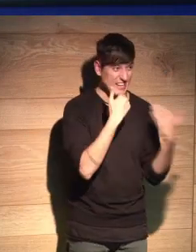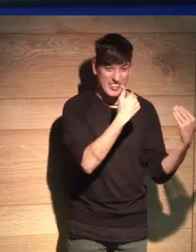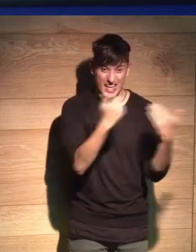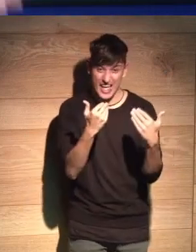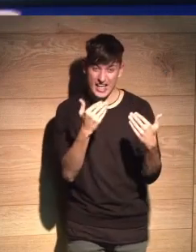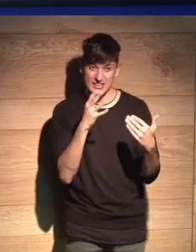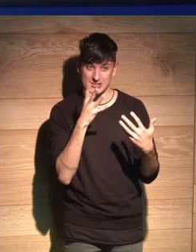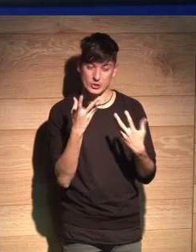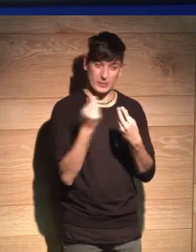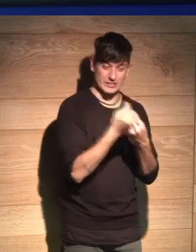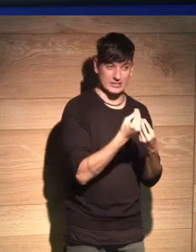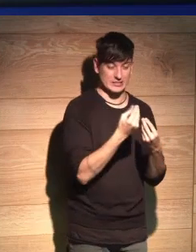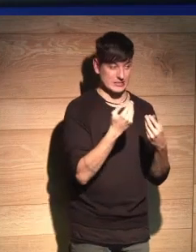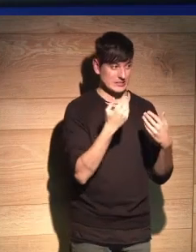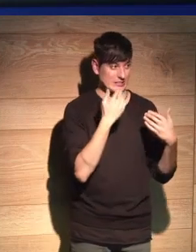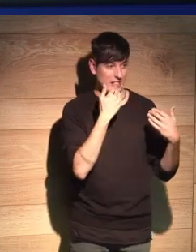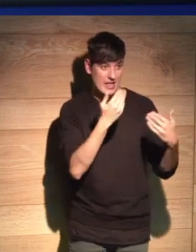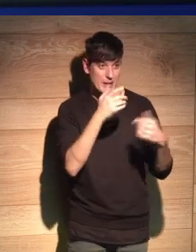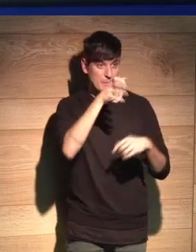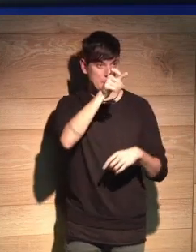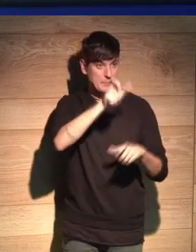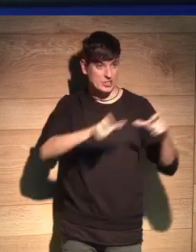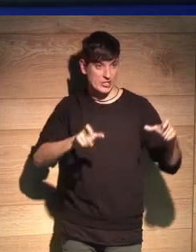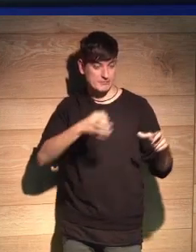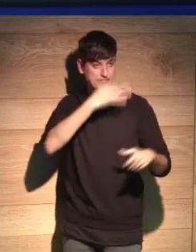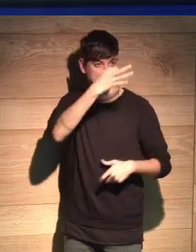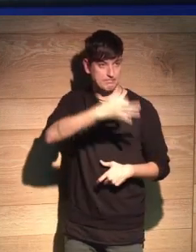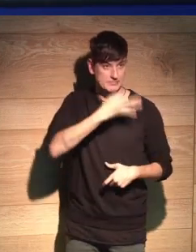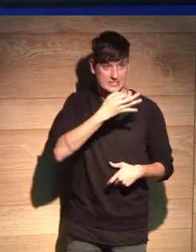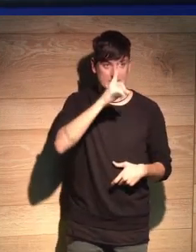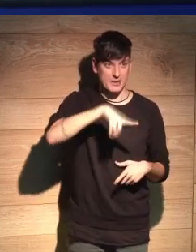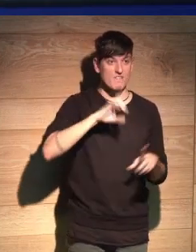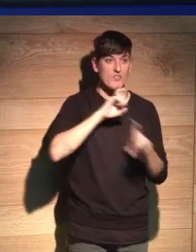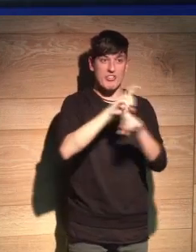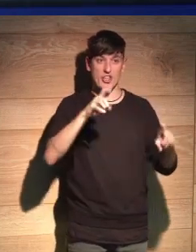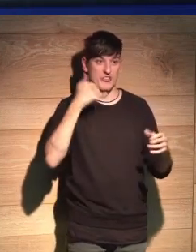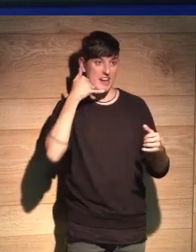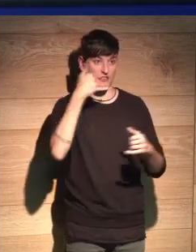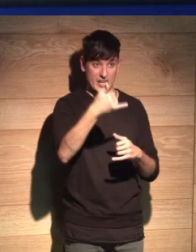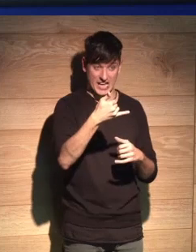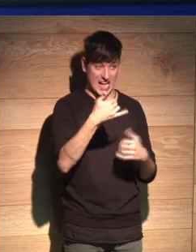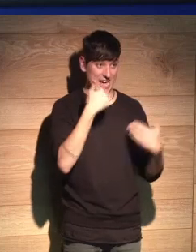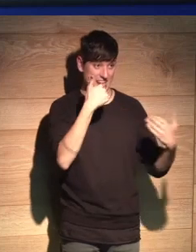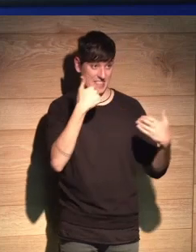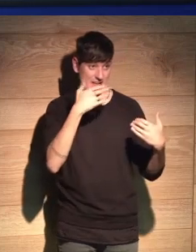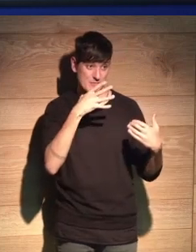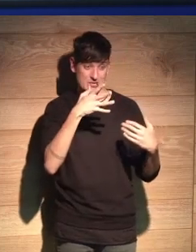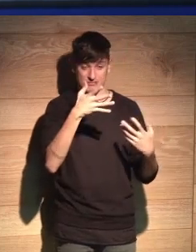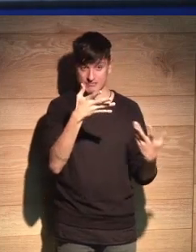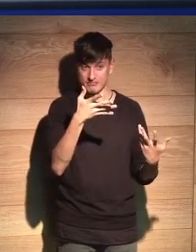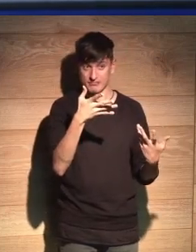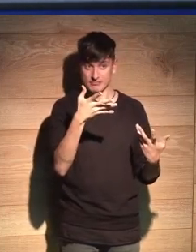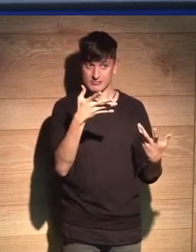We conclude here. Thank you for being with us. Thanks to the speakers and the sponsors, Telefónica Foundation, for hosting us in this